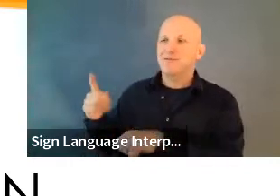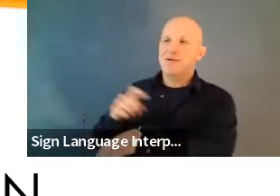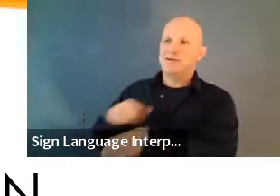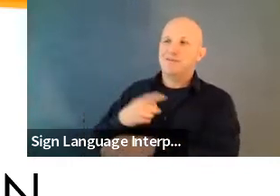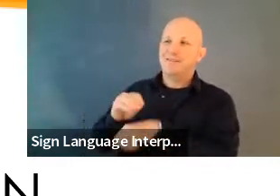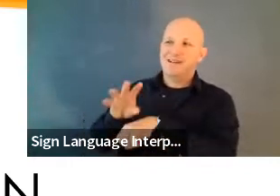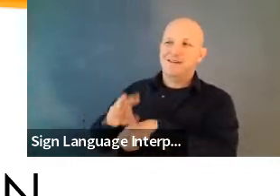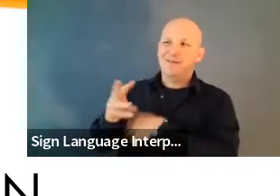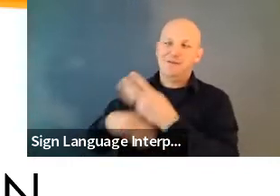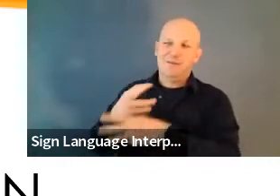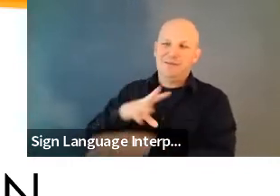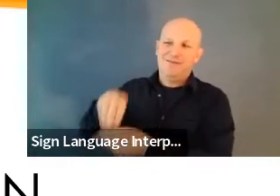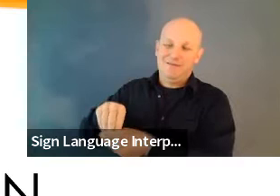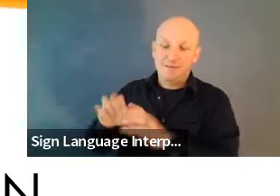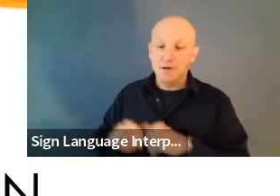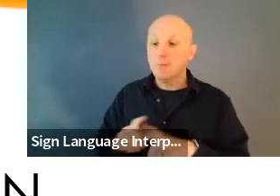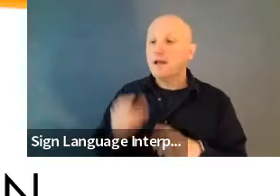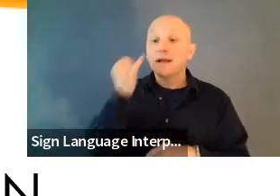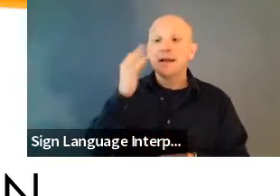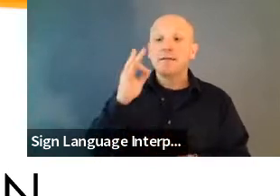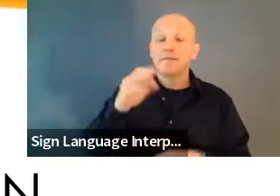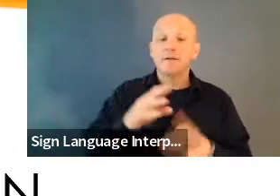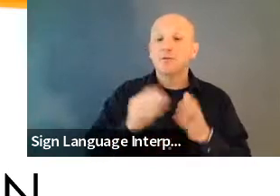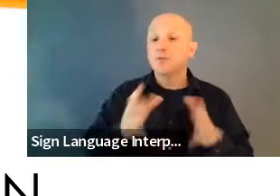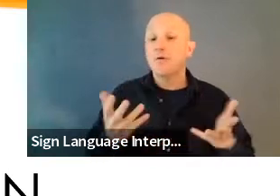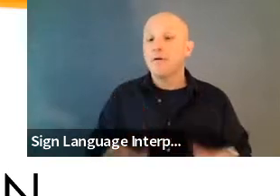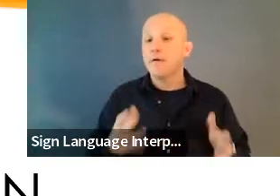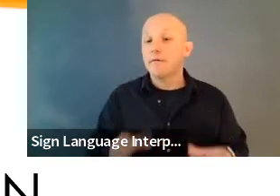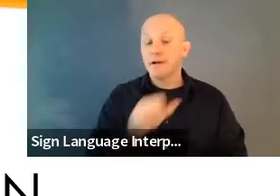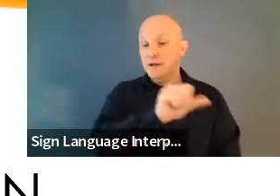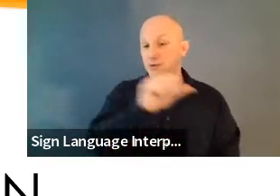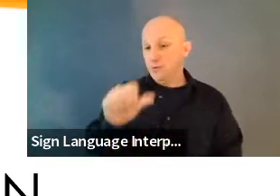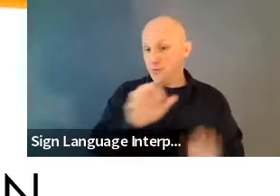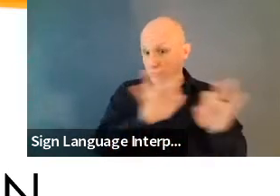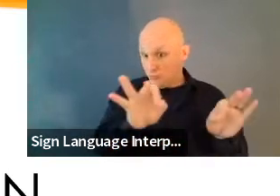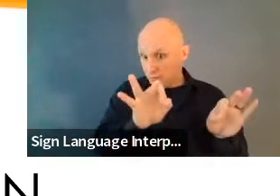student's already getting an associate's degree, in addition to the classes required,